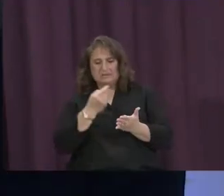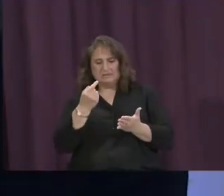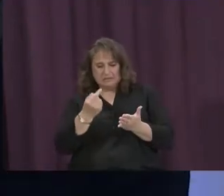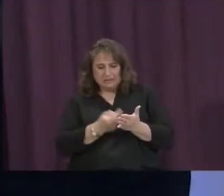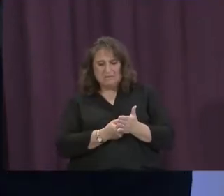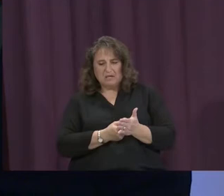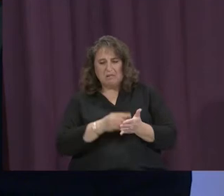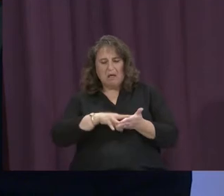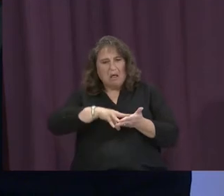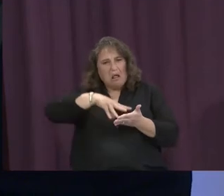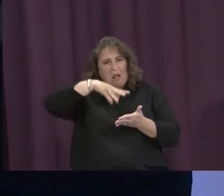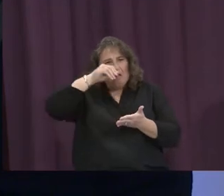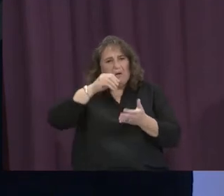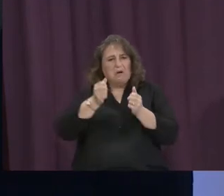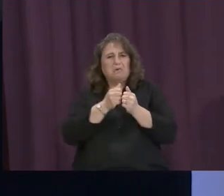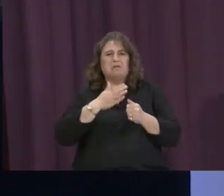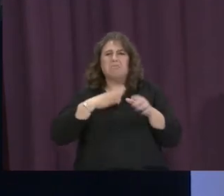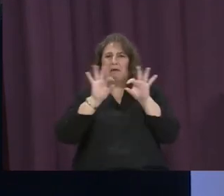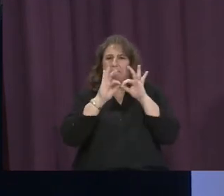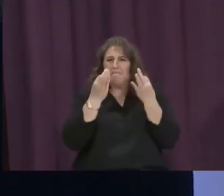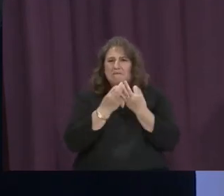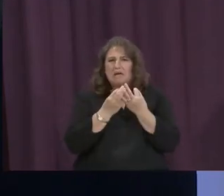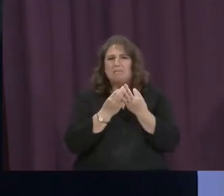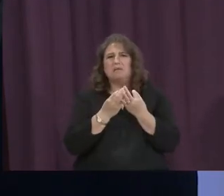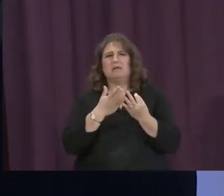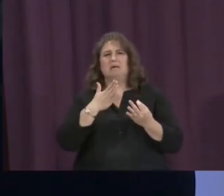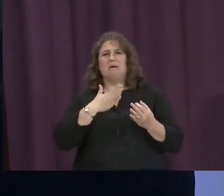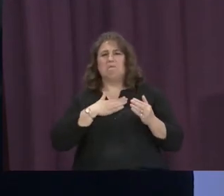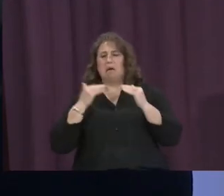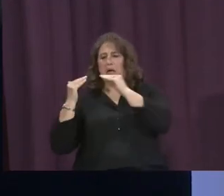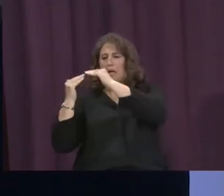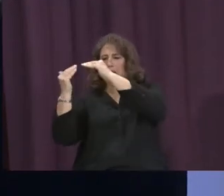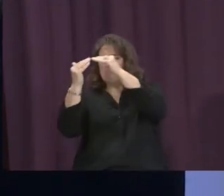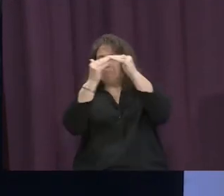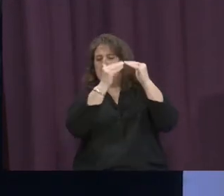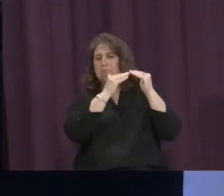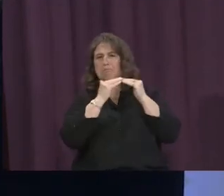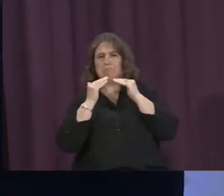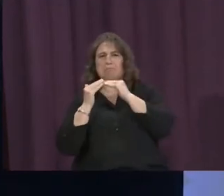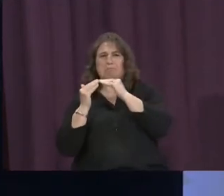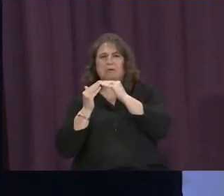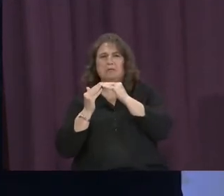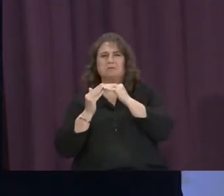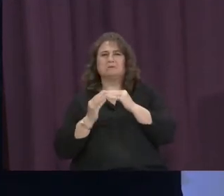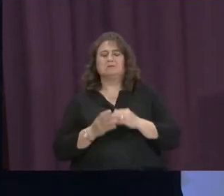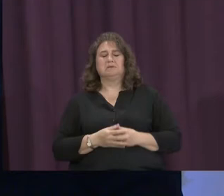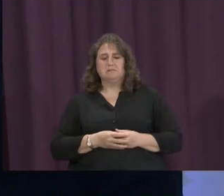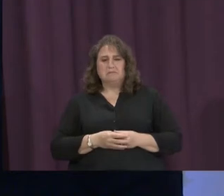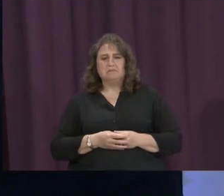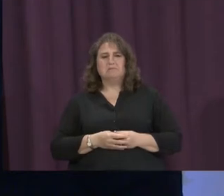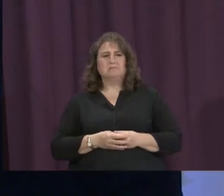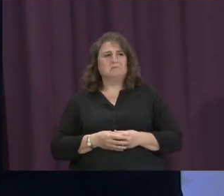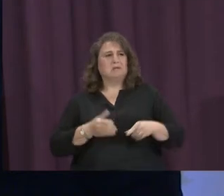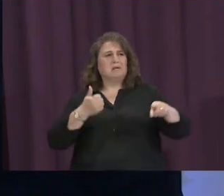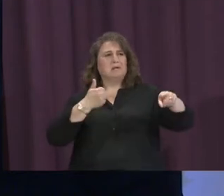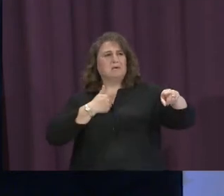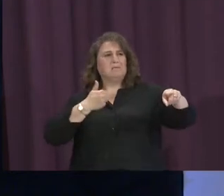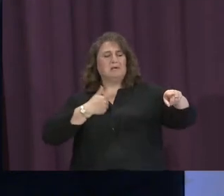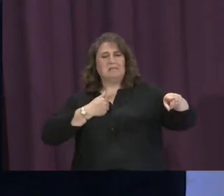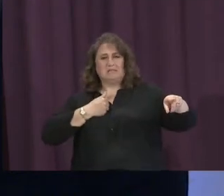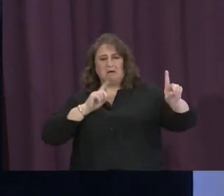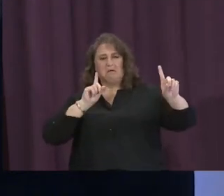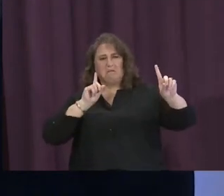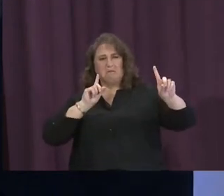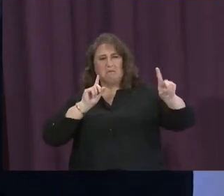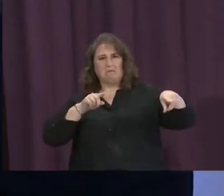learn from your family or you learn from your peers that you're around. Mm-hmm. You know, when I went to school,